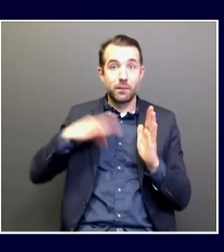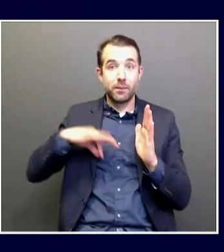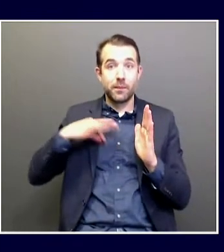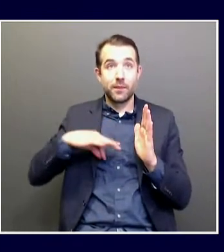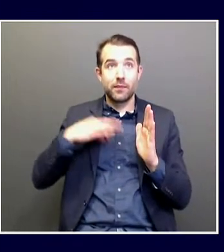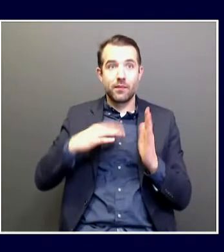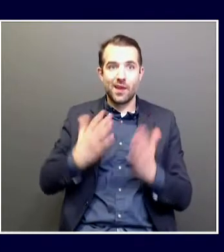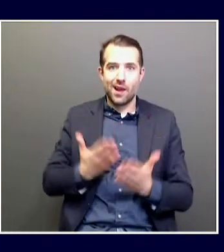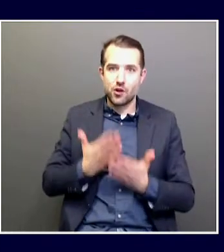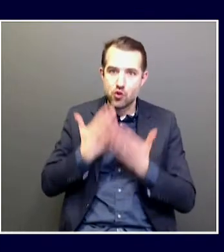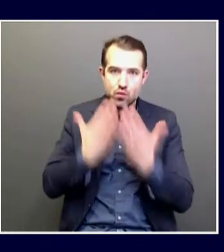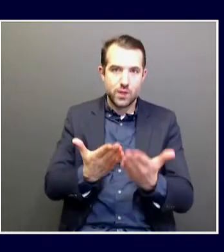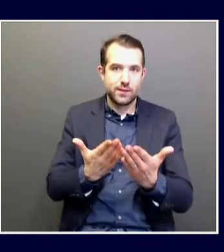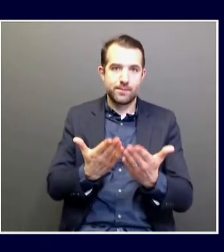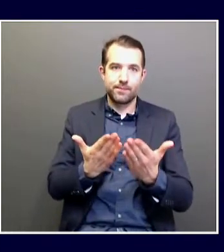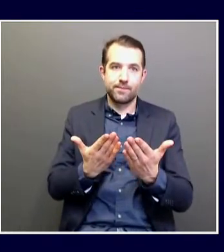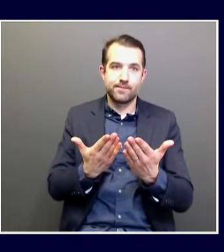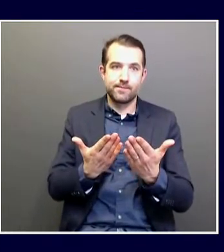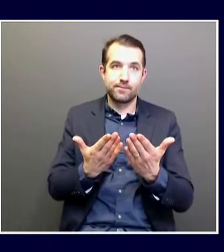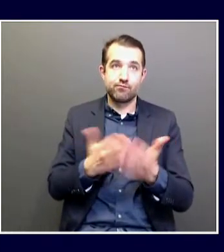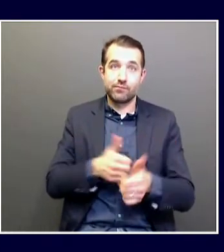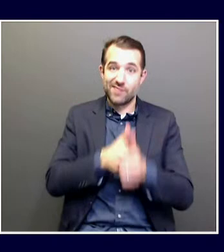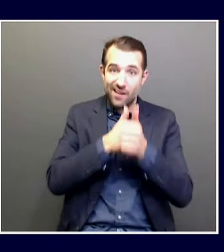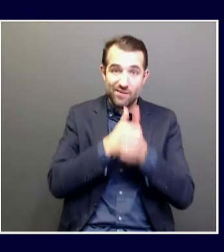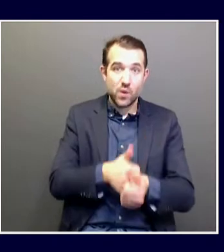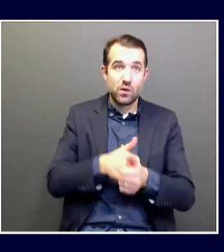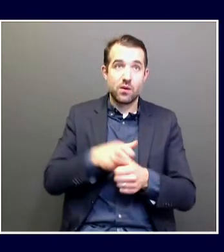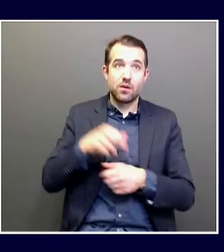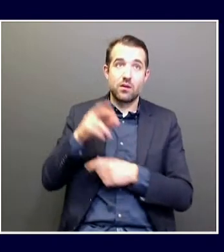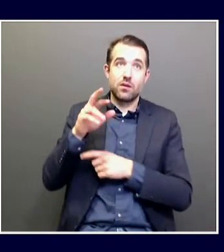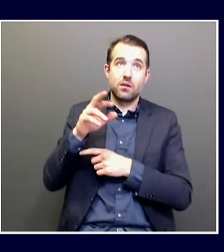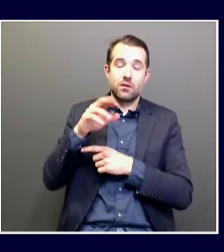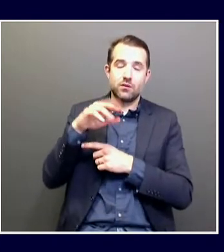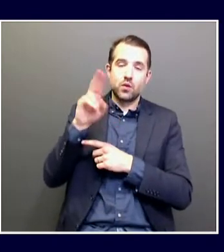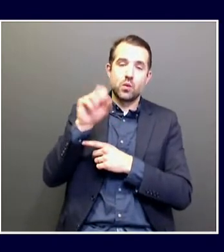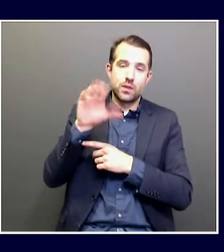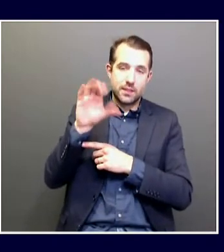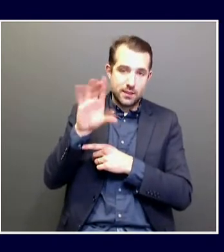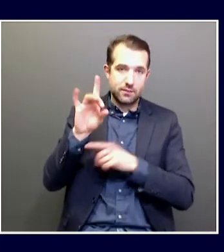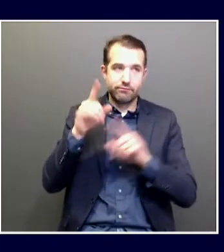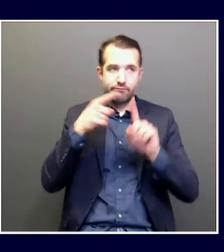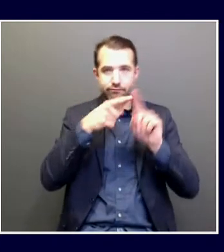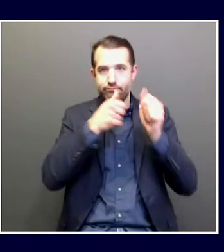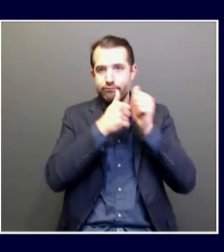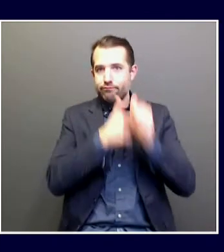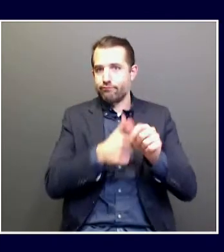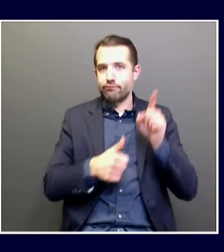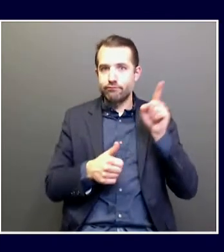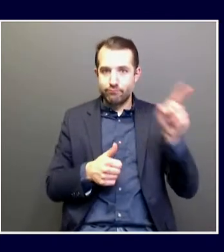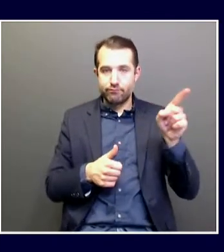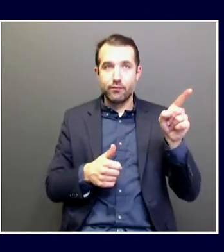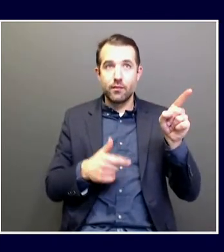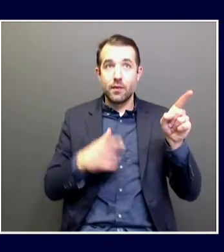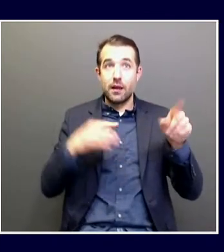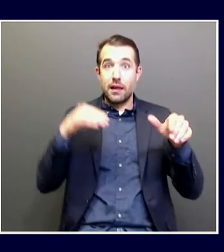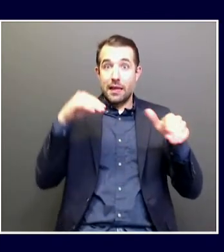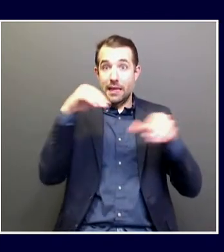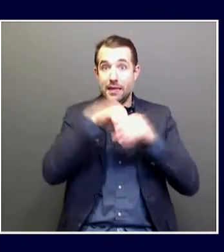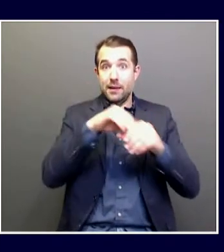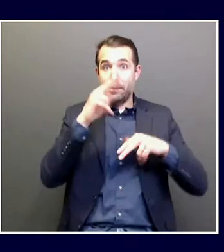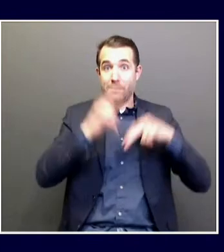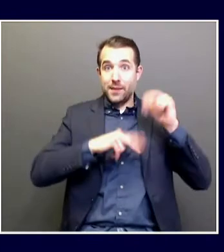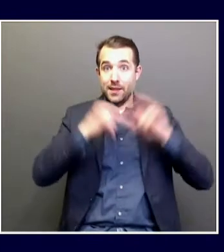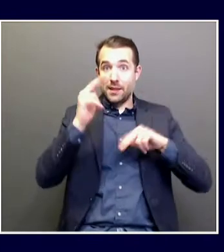people follow the US CDC recommendation that if you're in an indoor public setting in the state of Maine, you should wear a